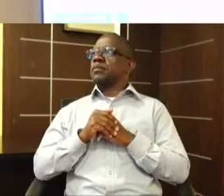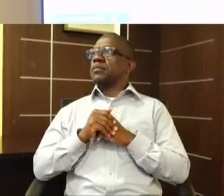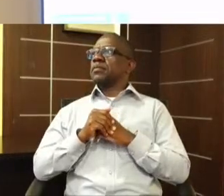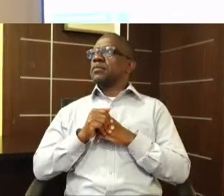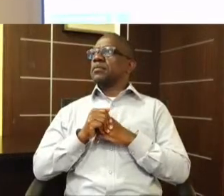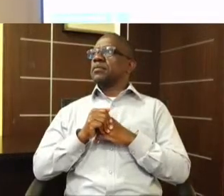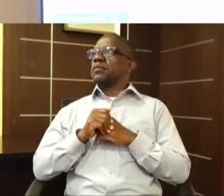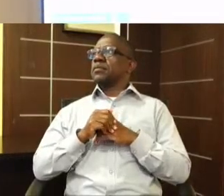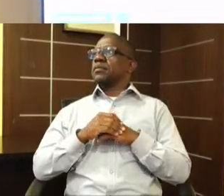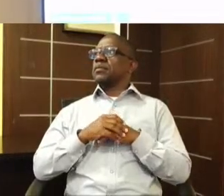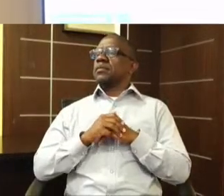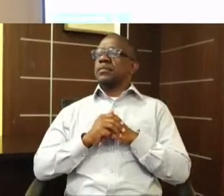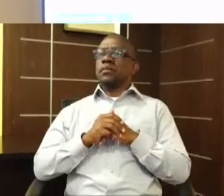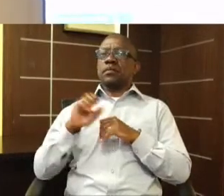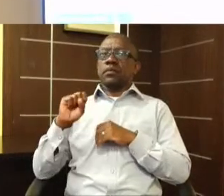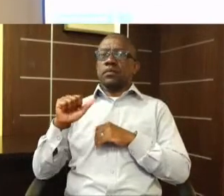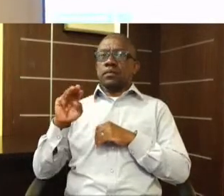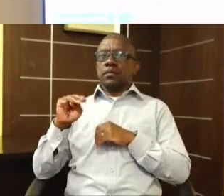So Sam,